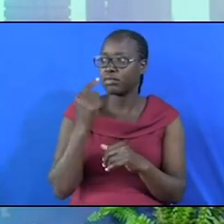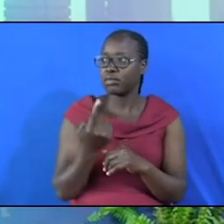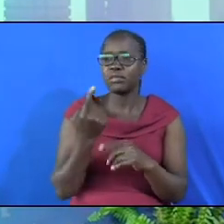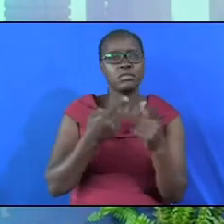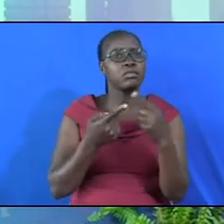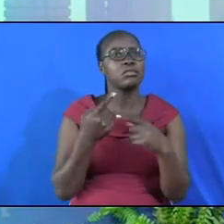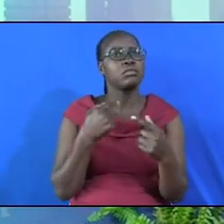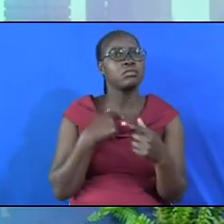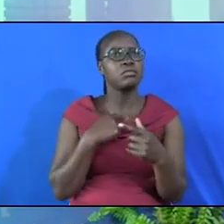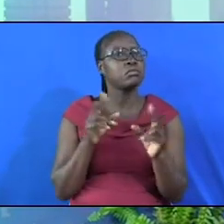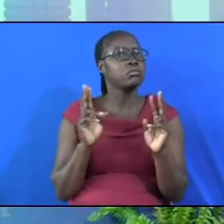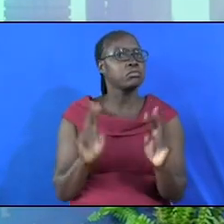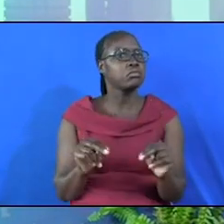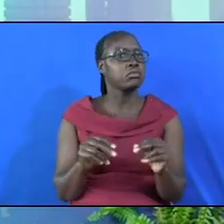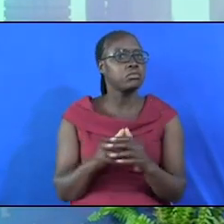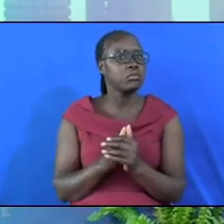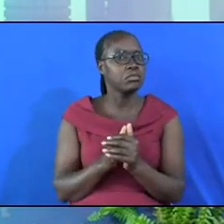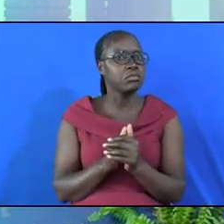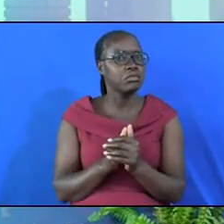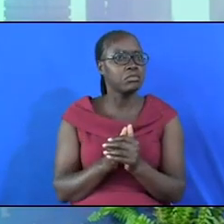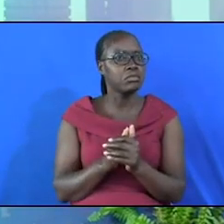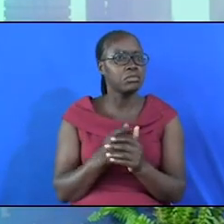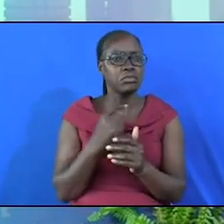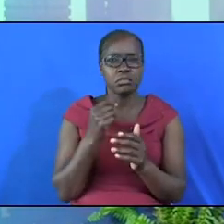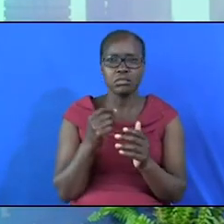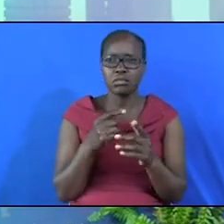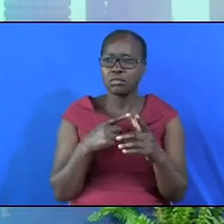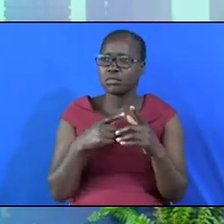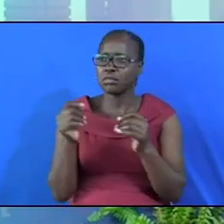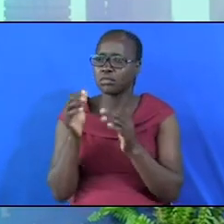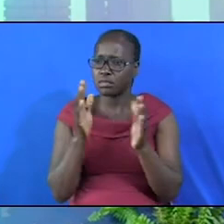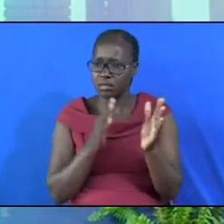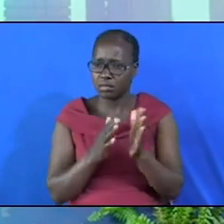came. So they are going to preparation